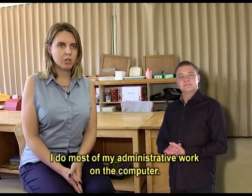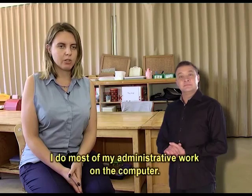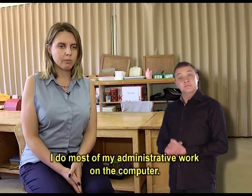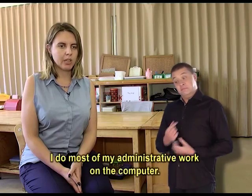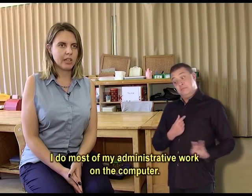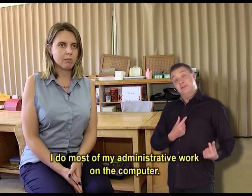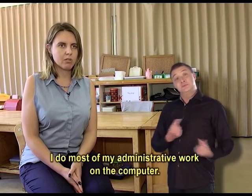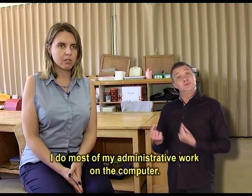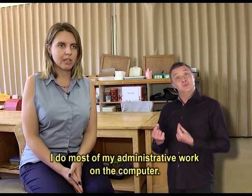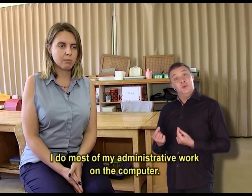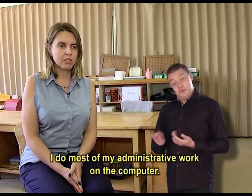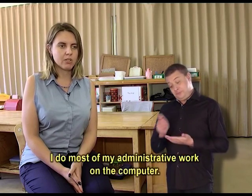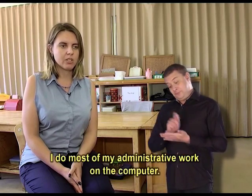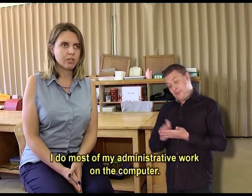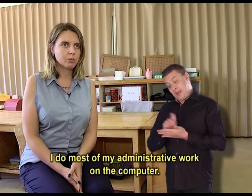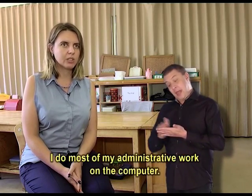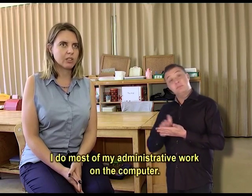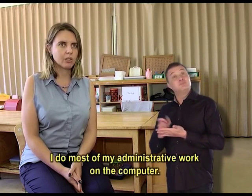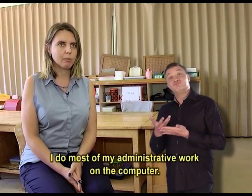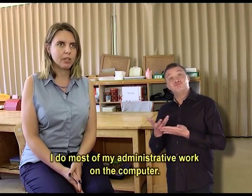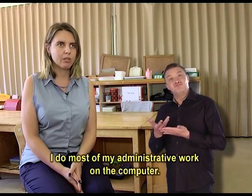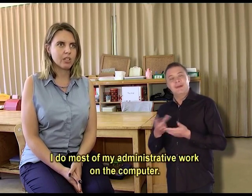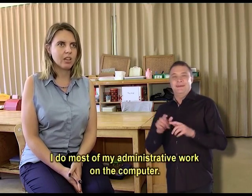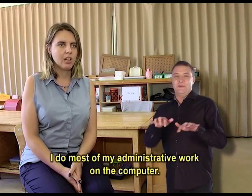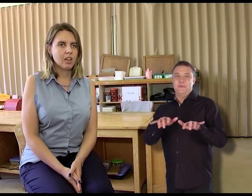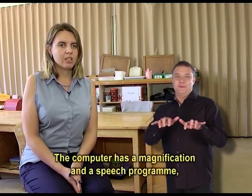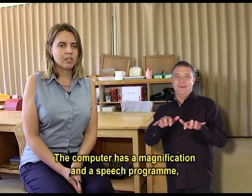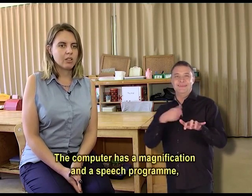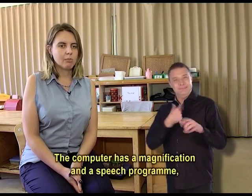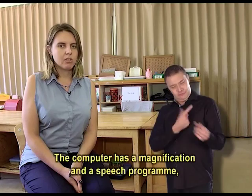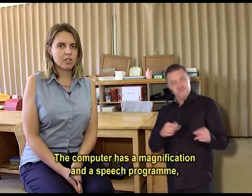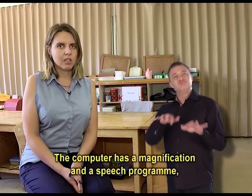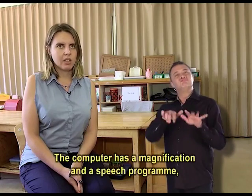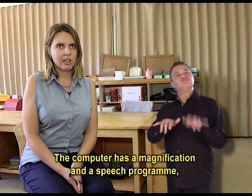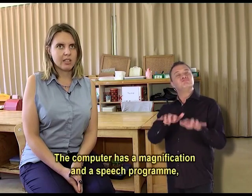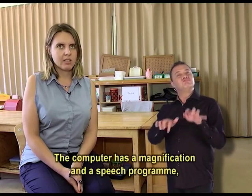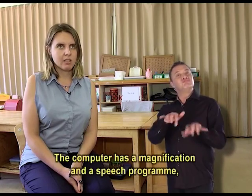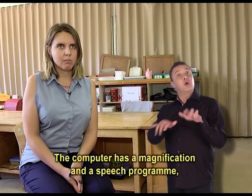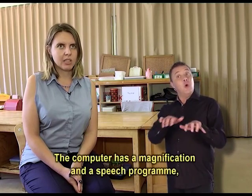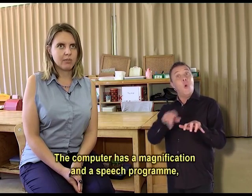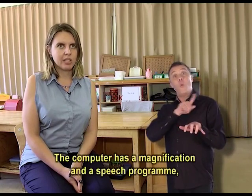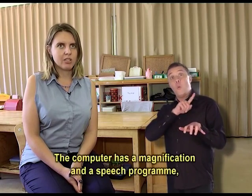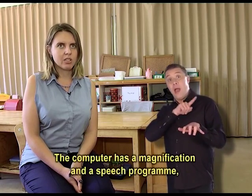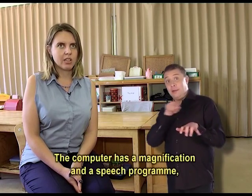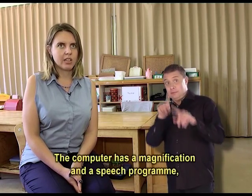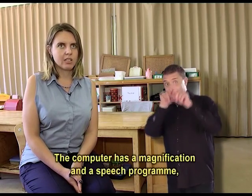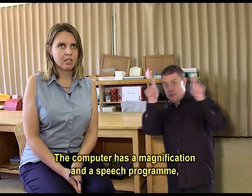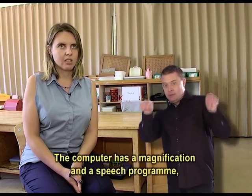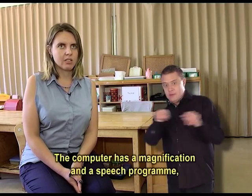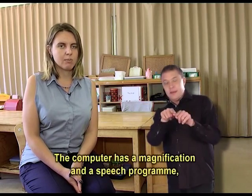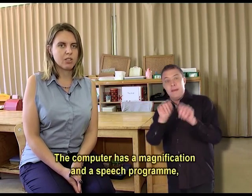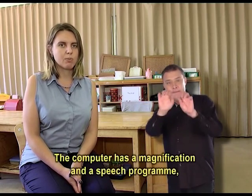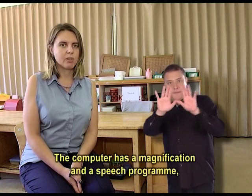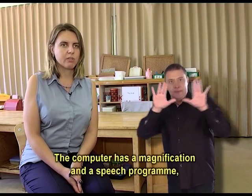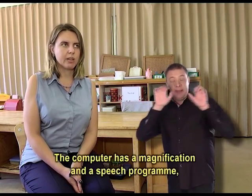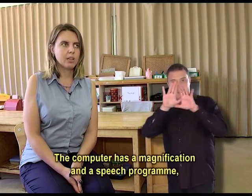I do most of my administrational work on the computer. The computer has a magnification and